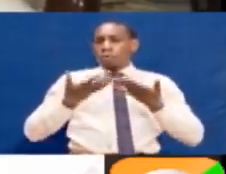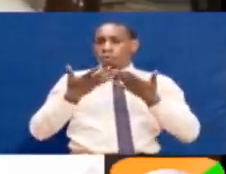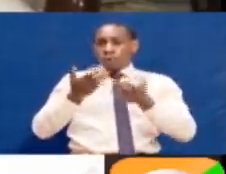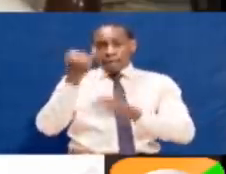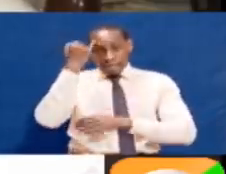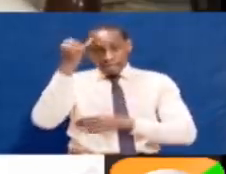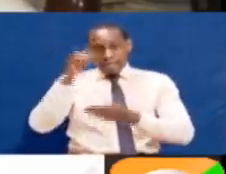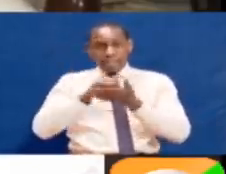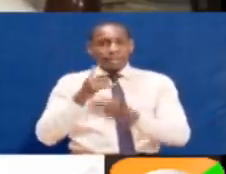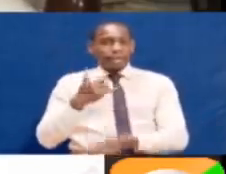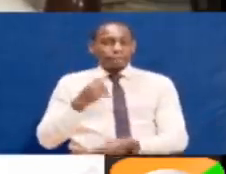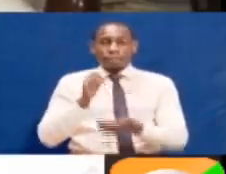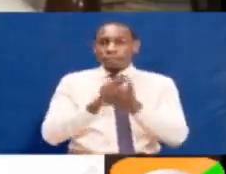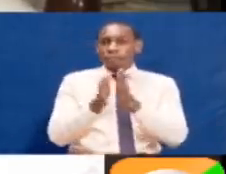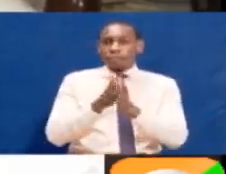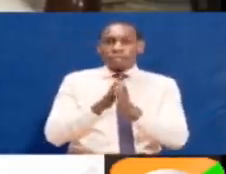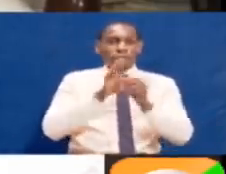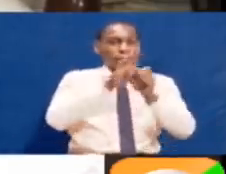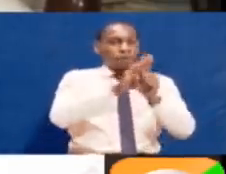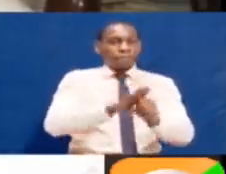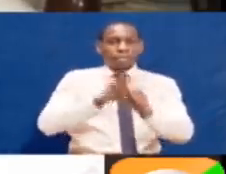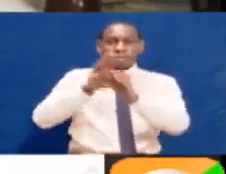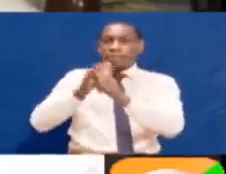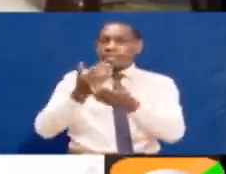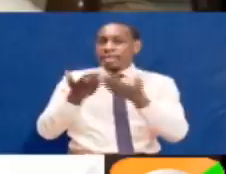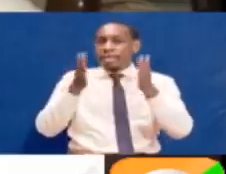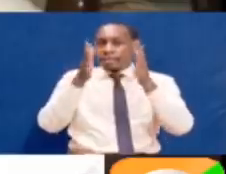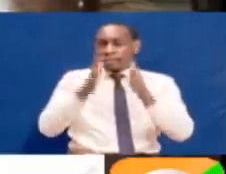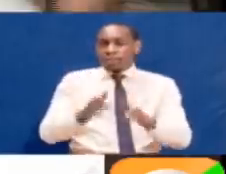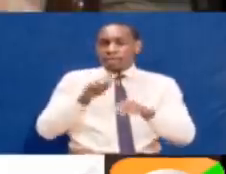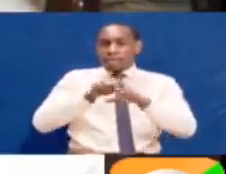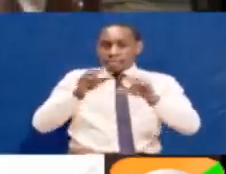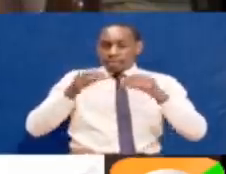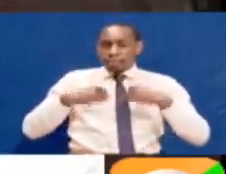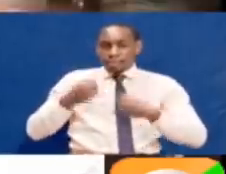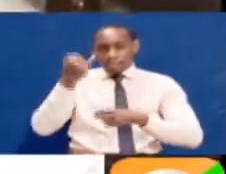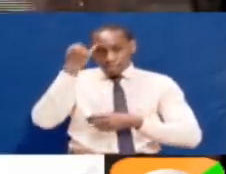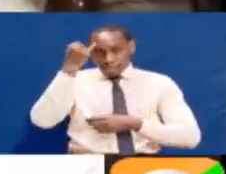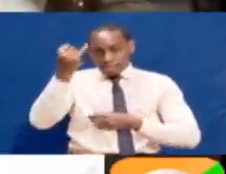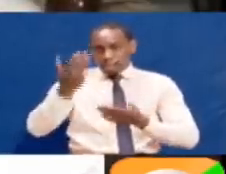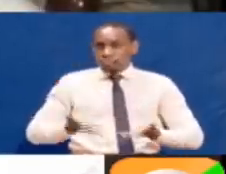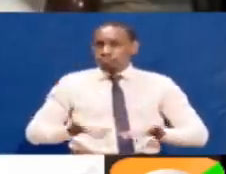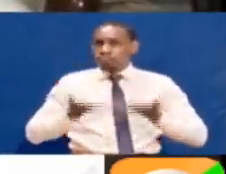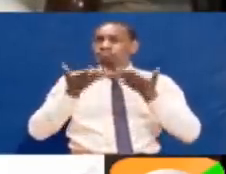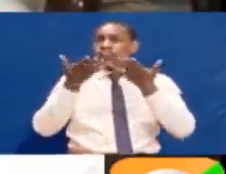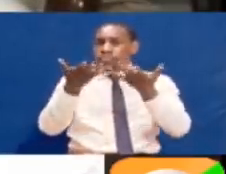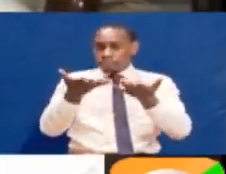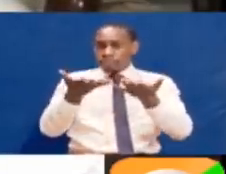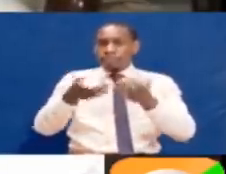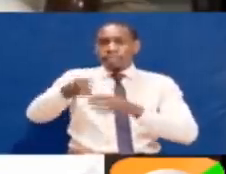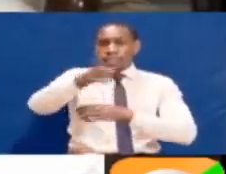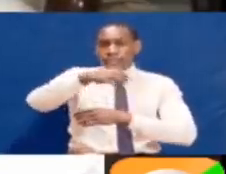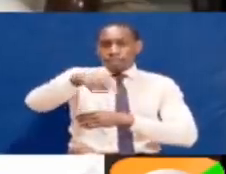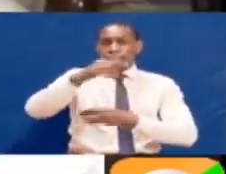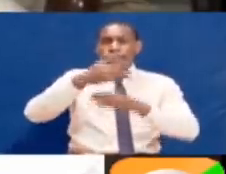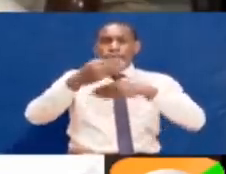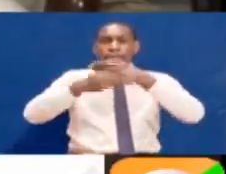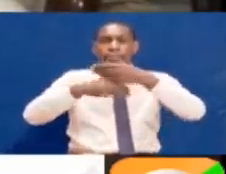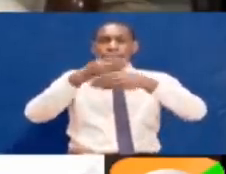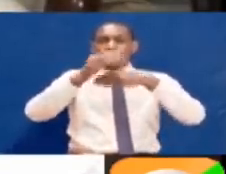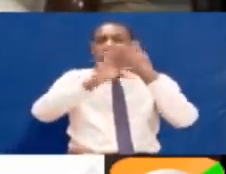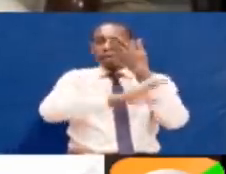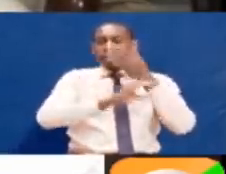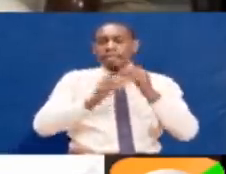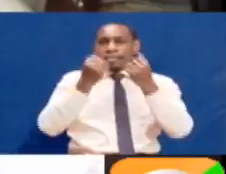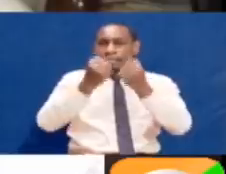the ideas they have without victimizing anybody. Because when we allow these ideas to come forth, we are going to build our country, it